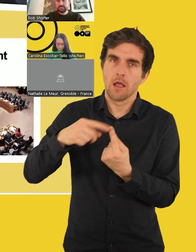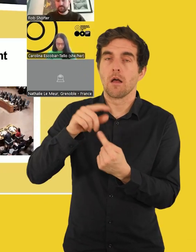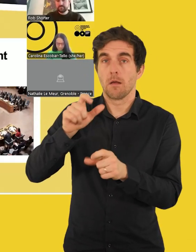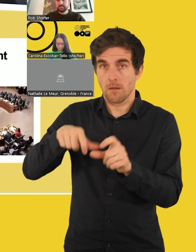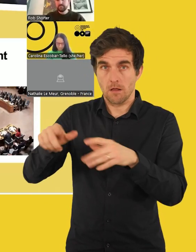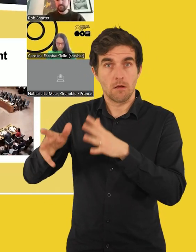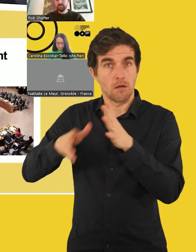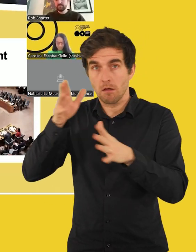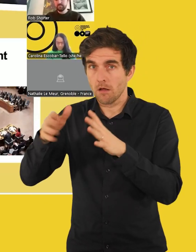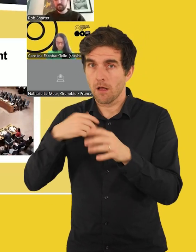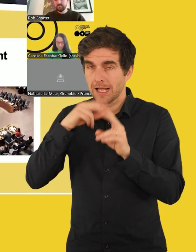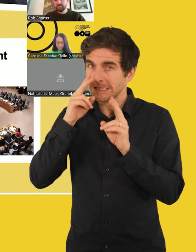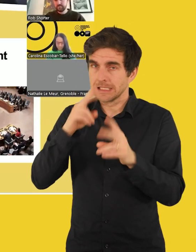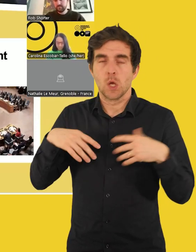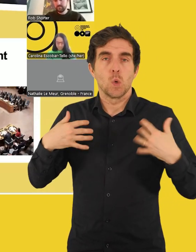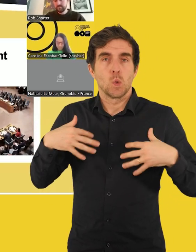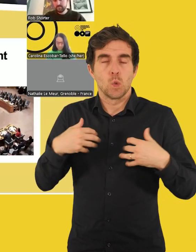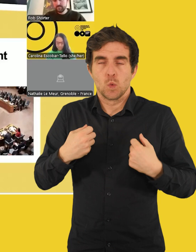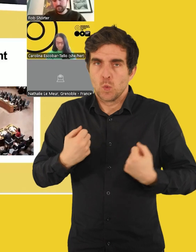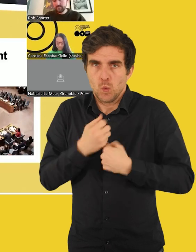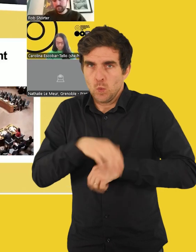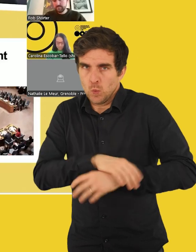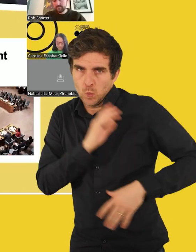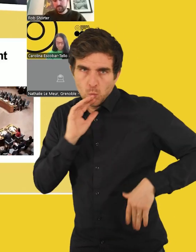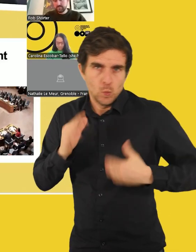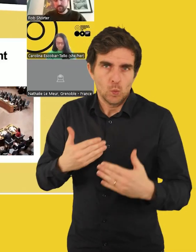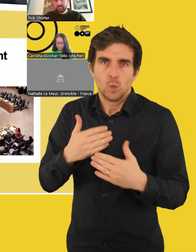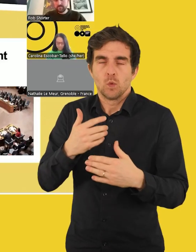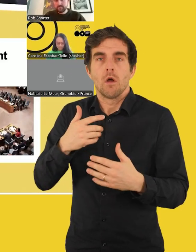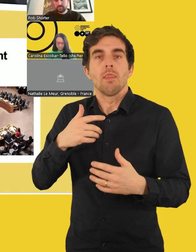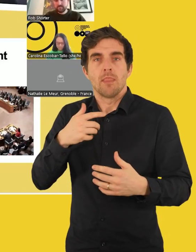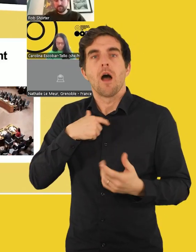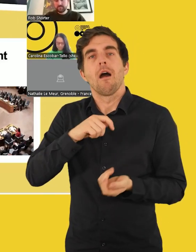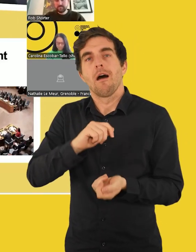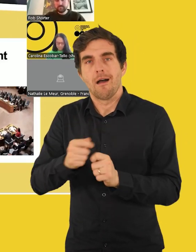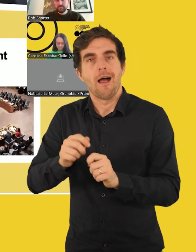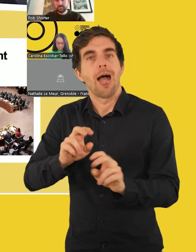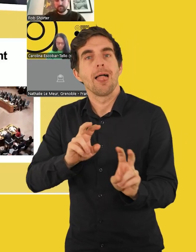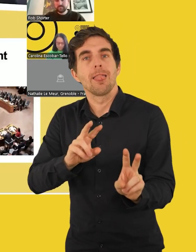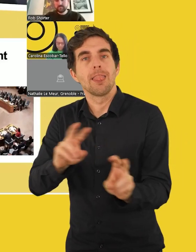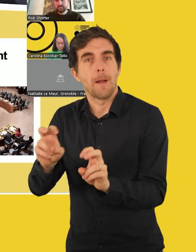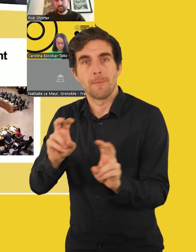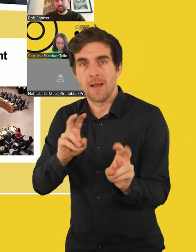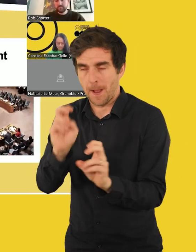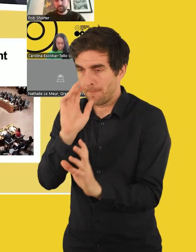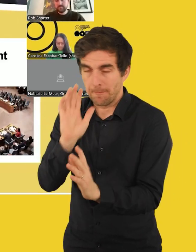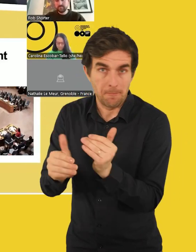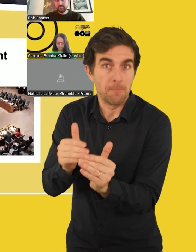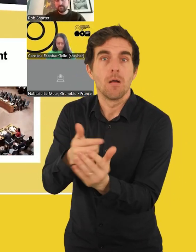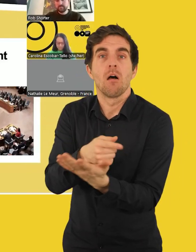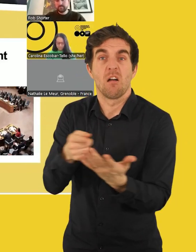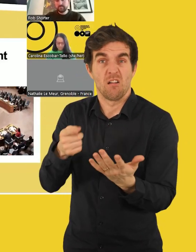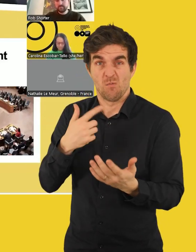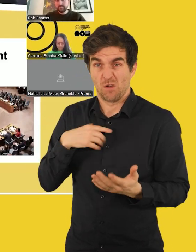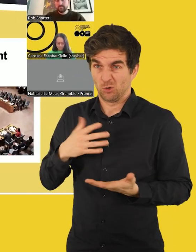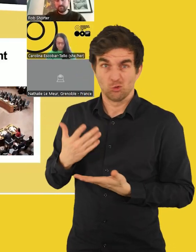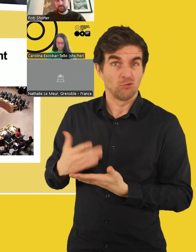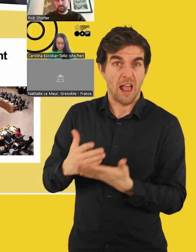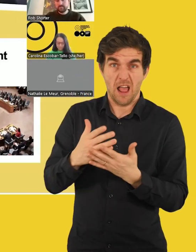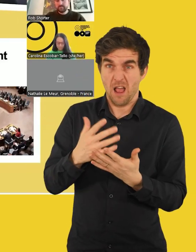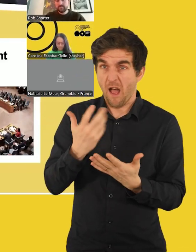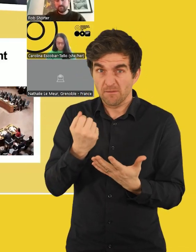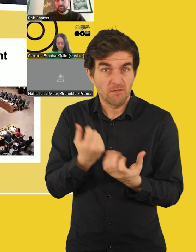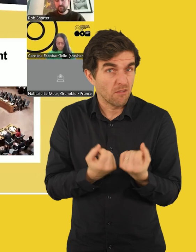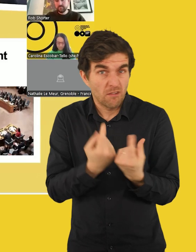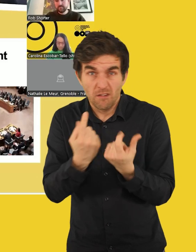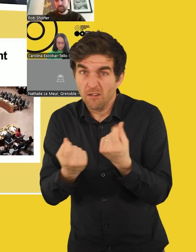from practitioners, where we're seeing the most energy. So we responded to that by creating it as a theme. And what I want to do now is just